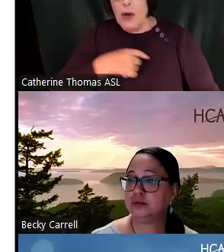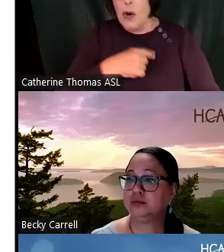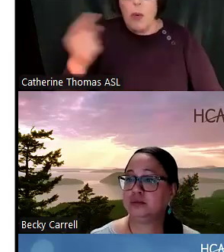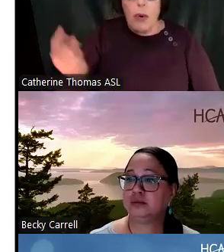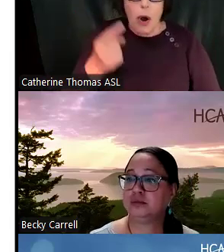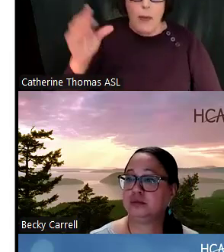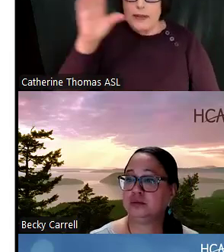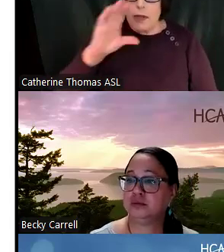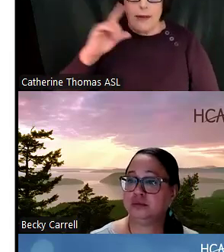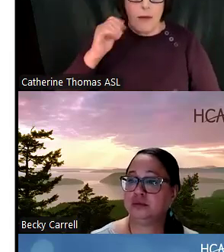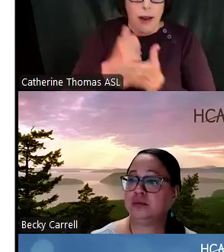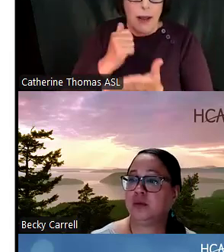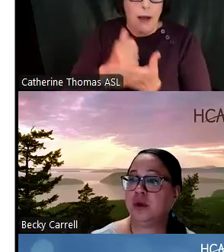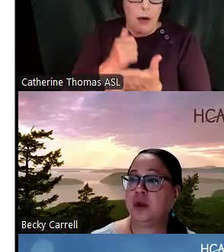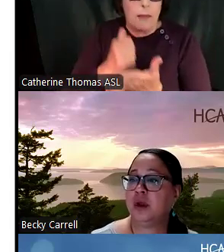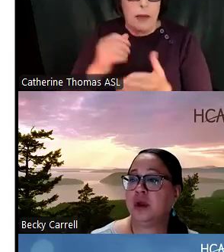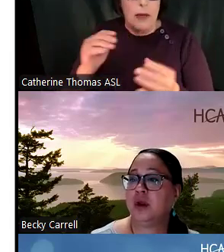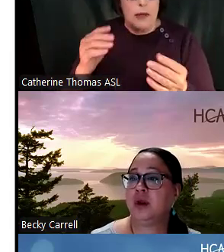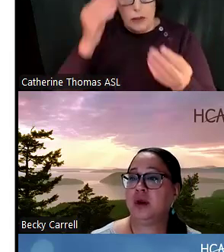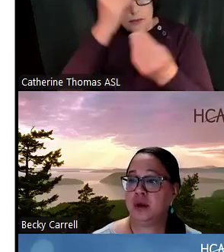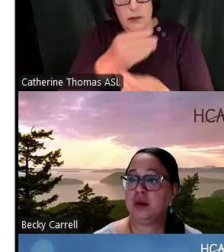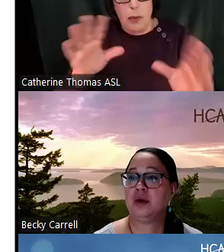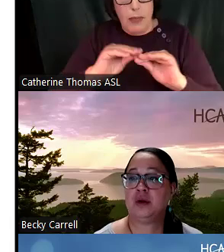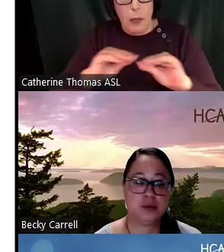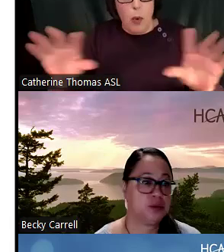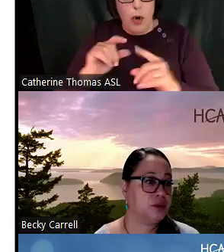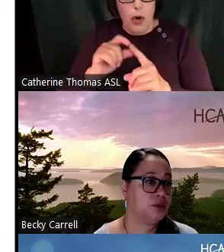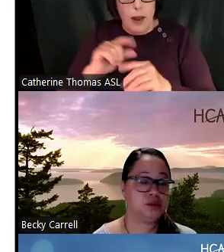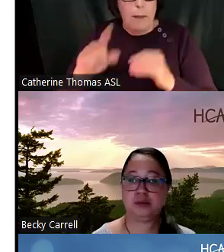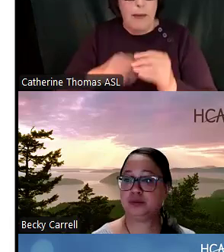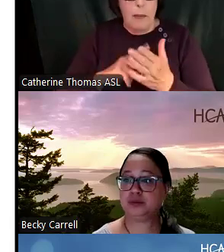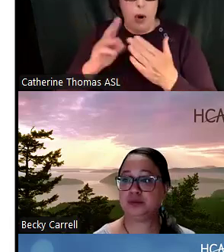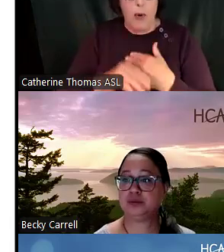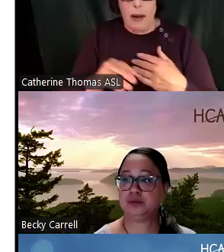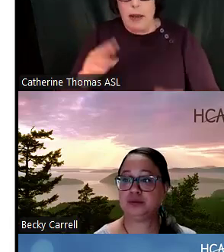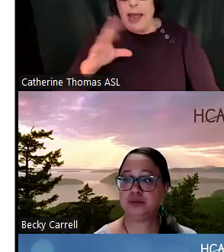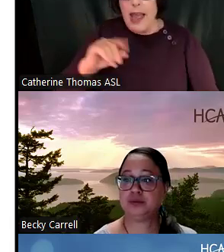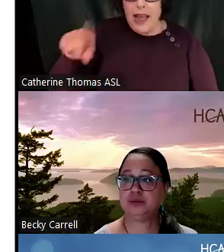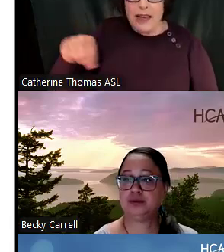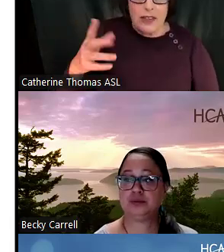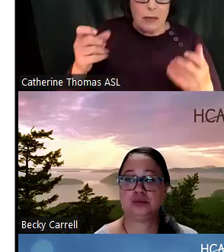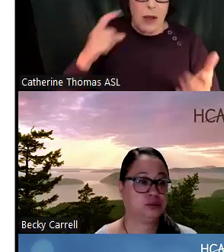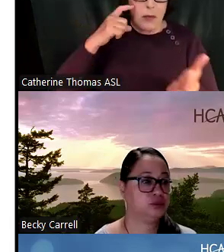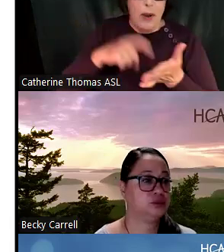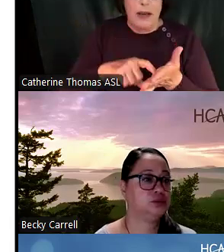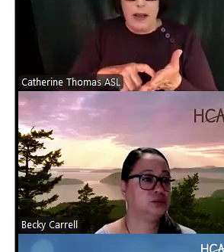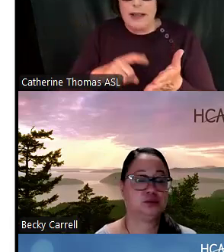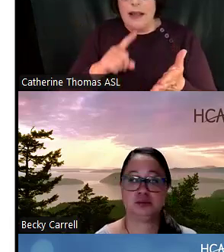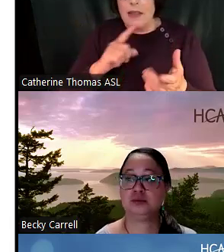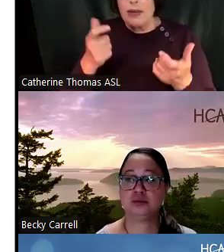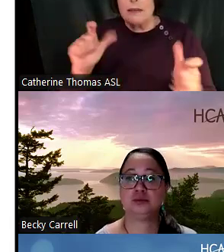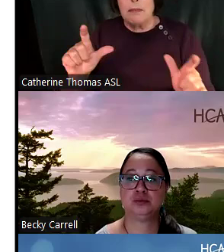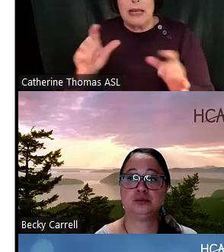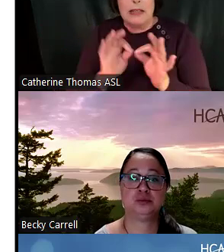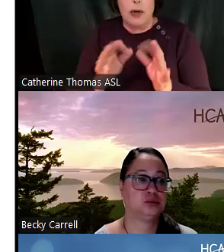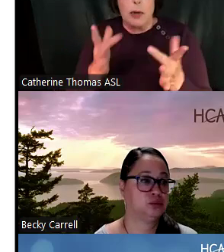help in spreading the word about the program, so share it widely. And just to recognize, there is a major interpreter shortage